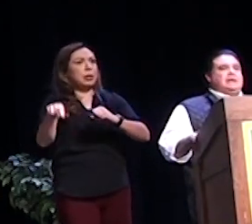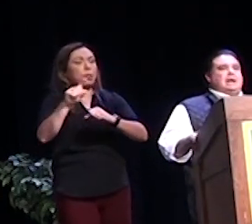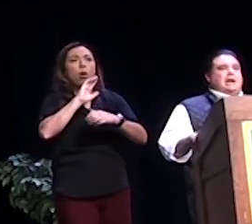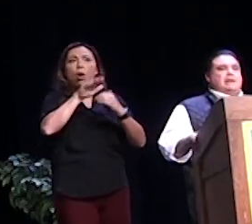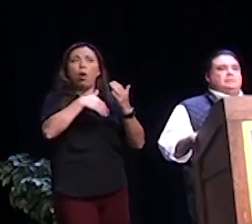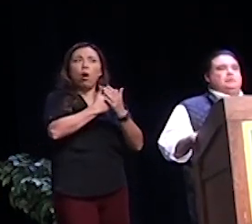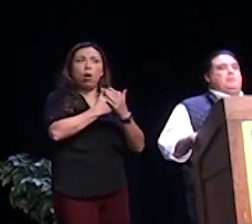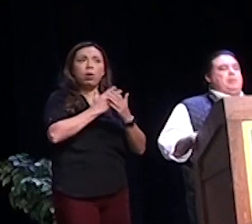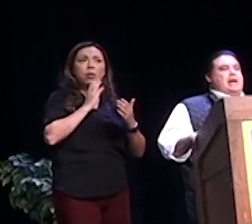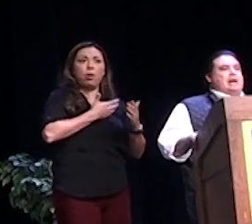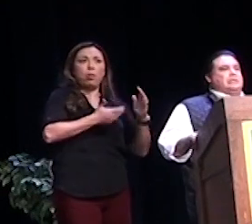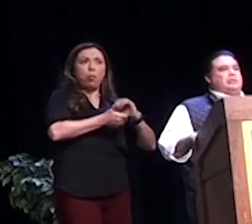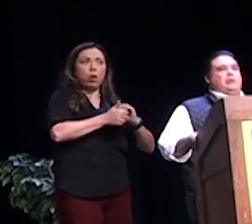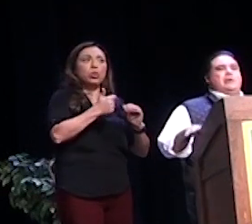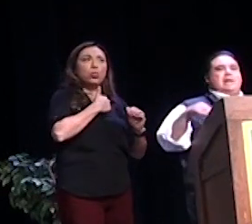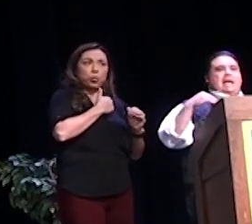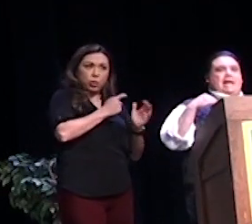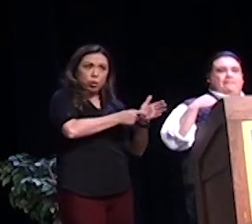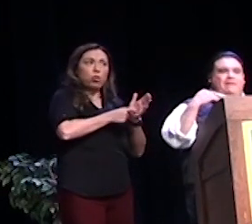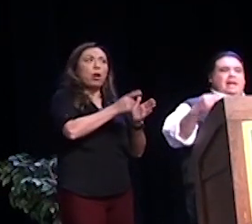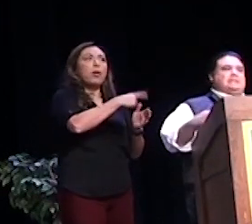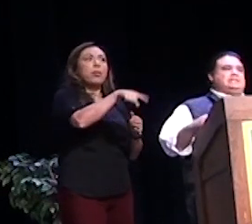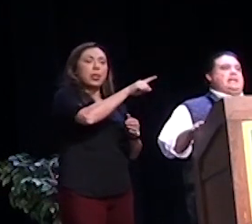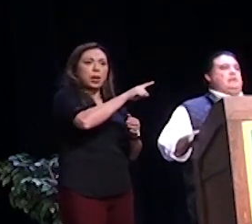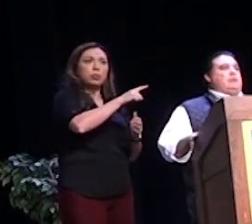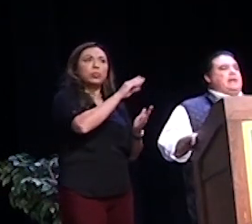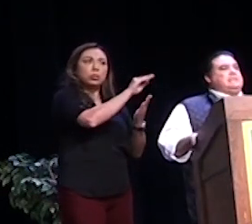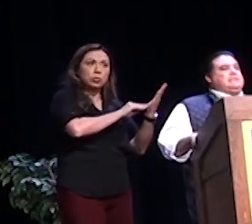our partners to apply. So